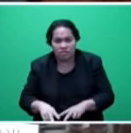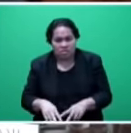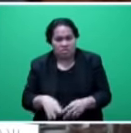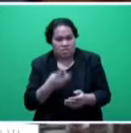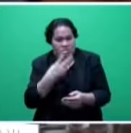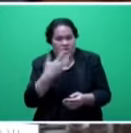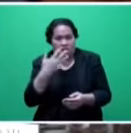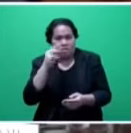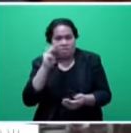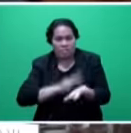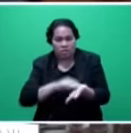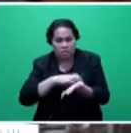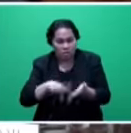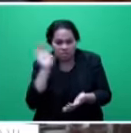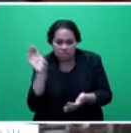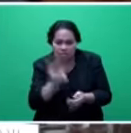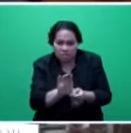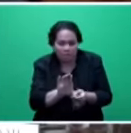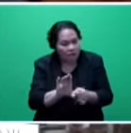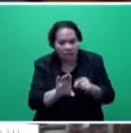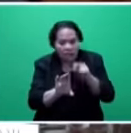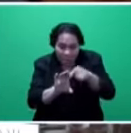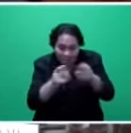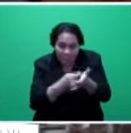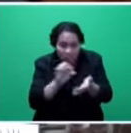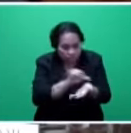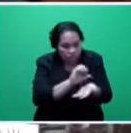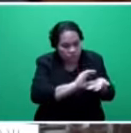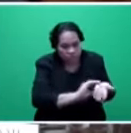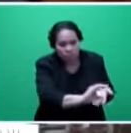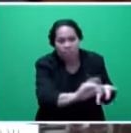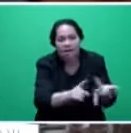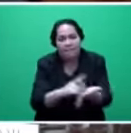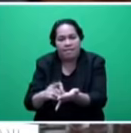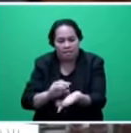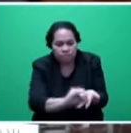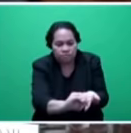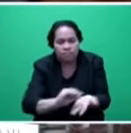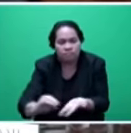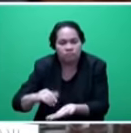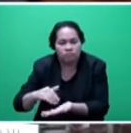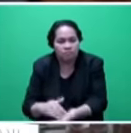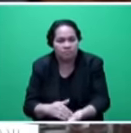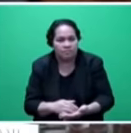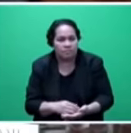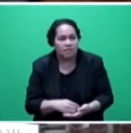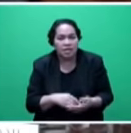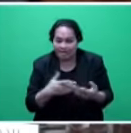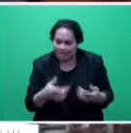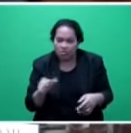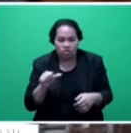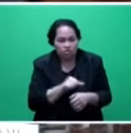we streamline this expenditure. There are better ways to improve efficiency through pooling arrangements, particularly at this